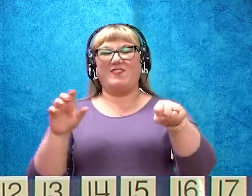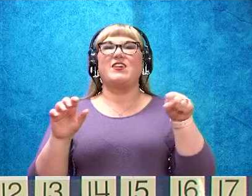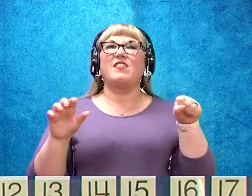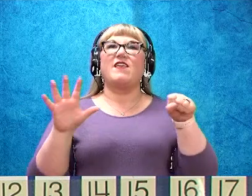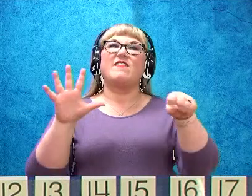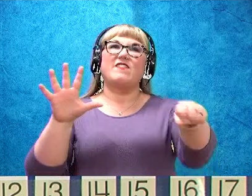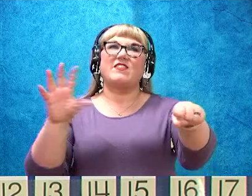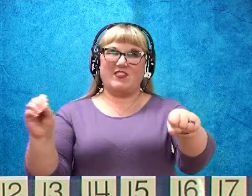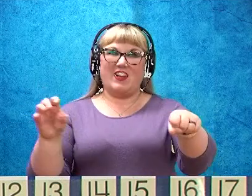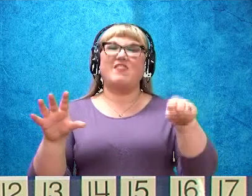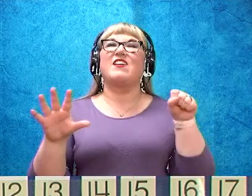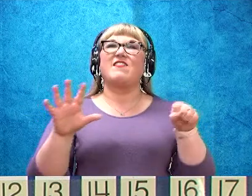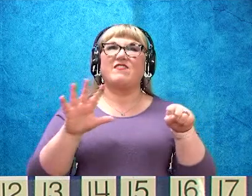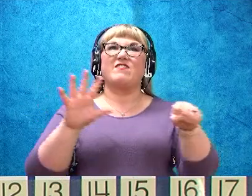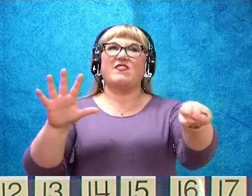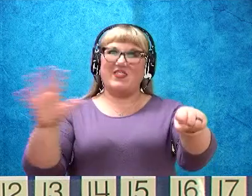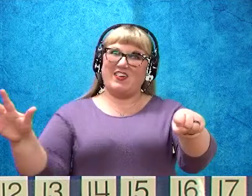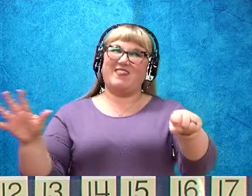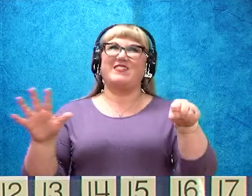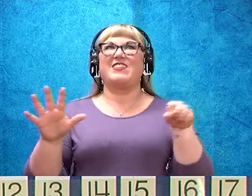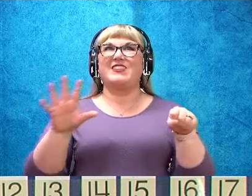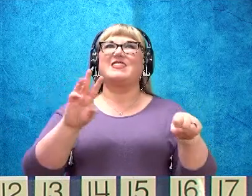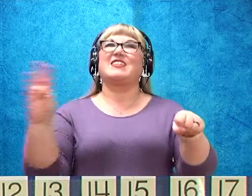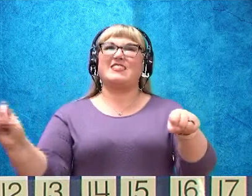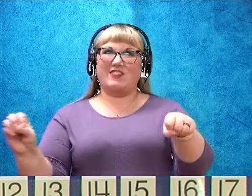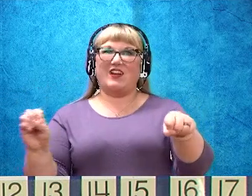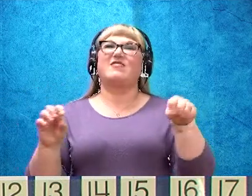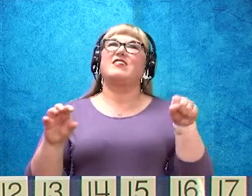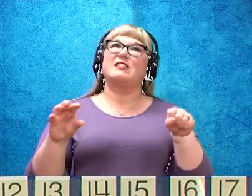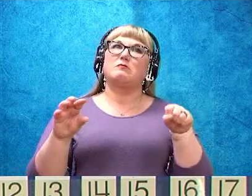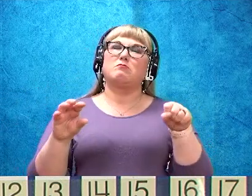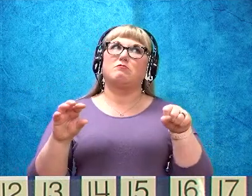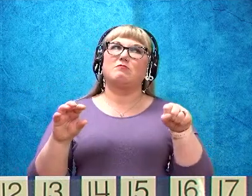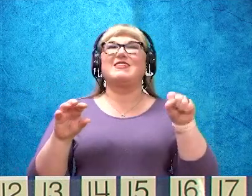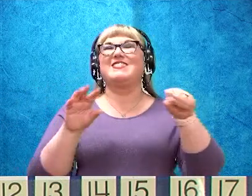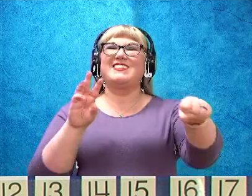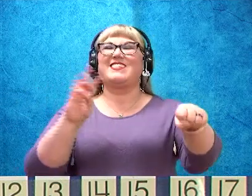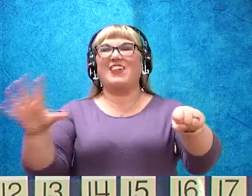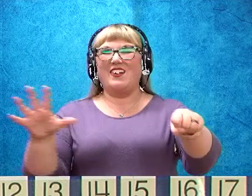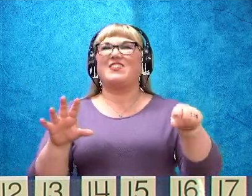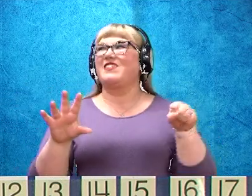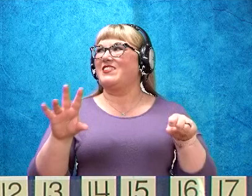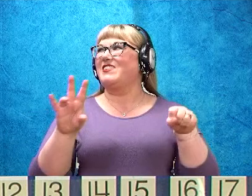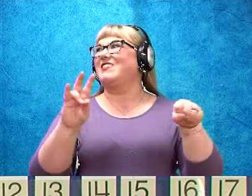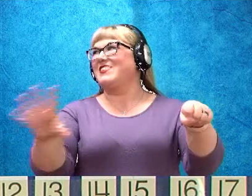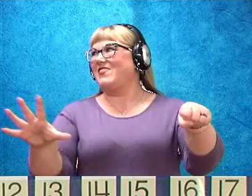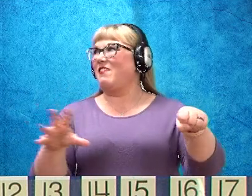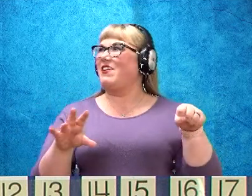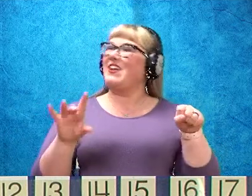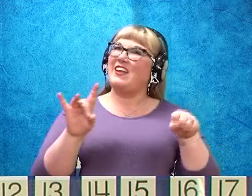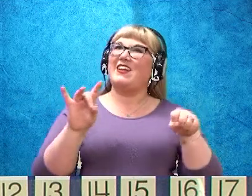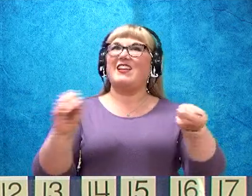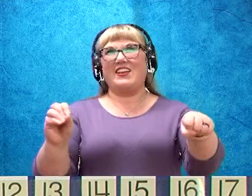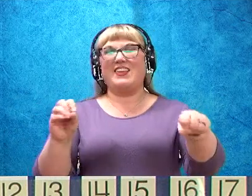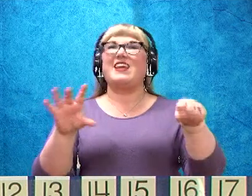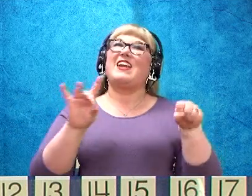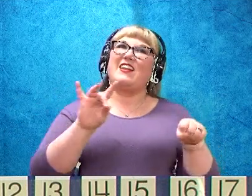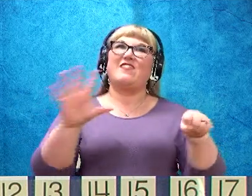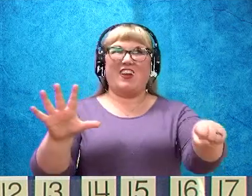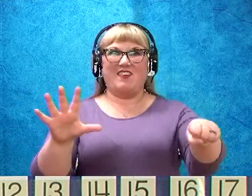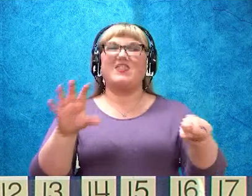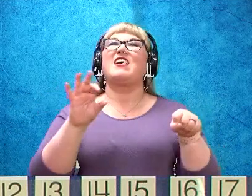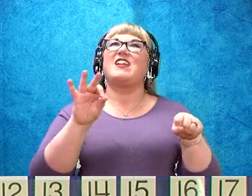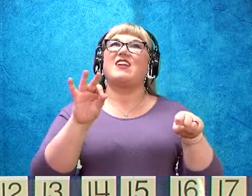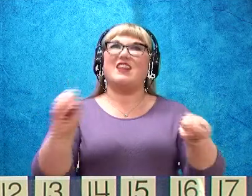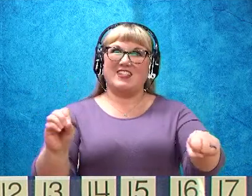50, 55, 60, 65, 70, 75, 80,